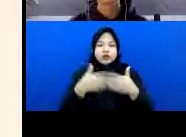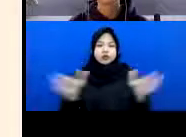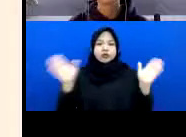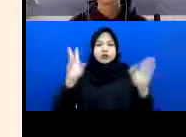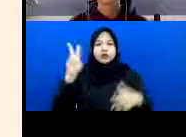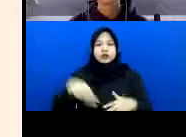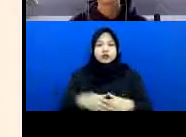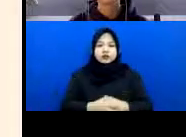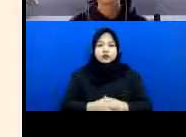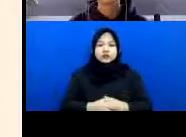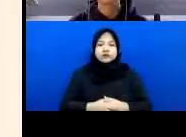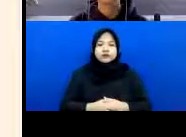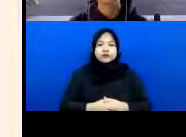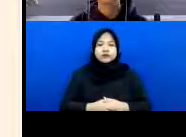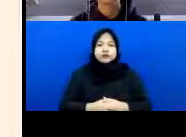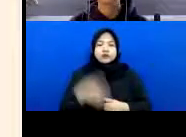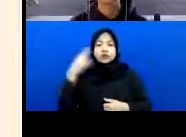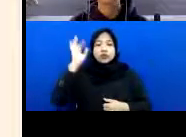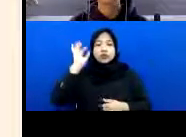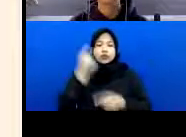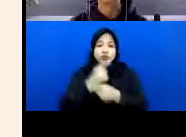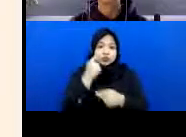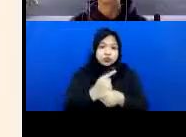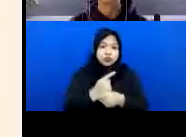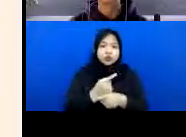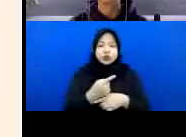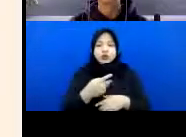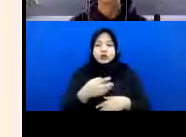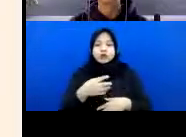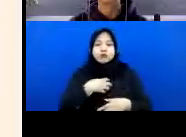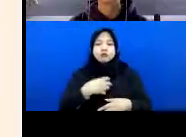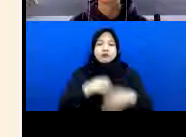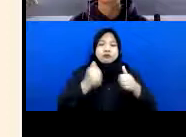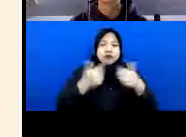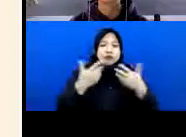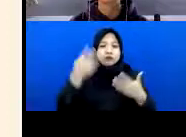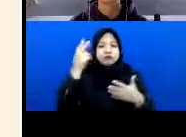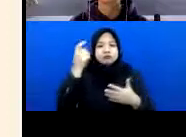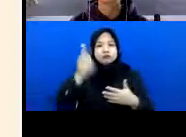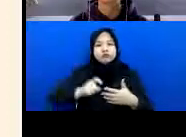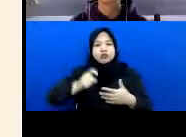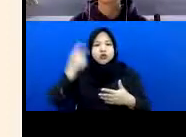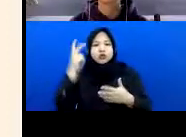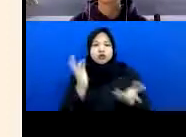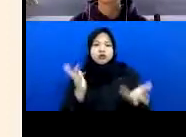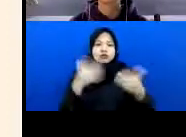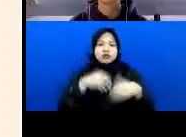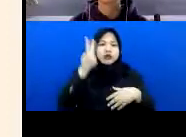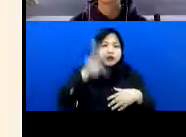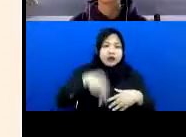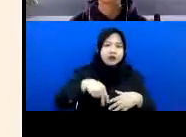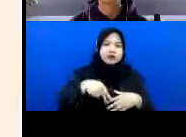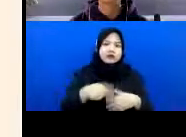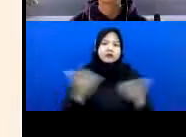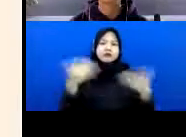open again? And for teacher, what mental preparation do you think is necessary in adapting back